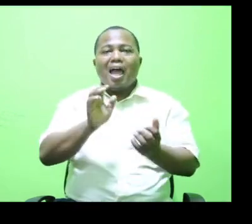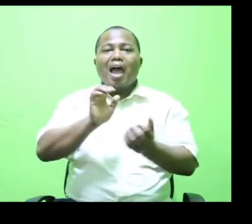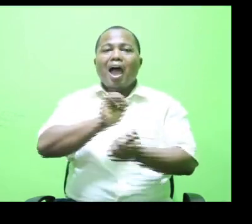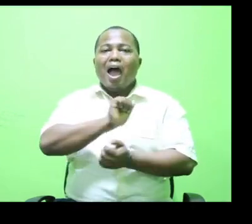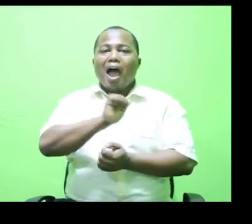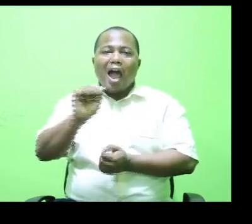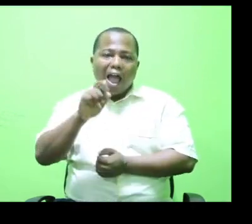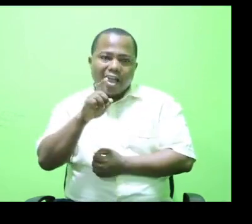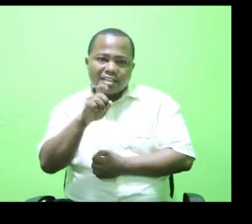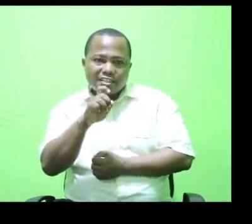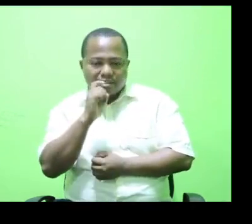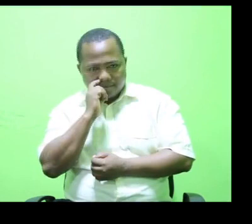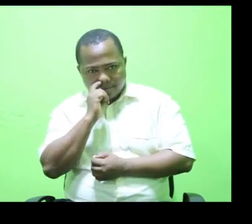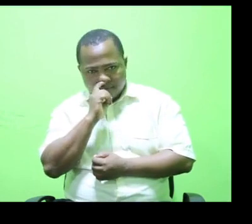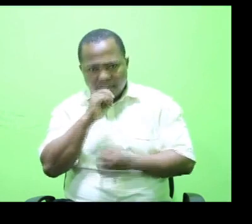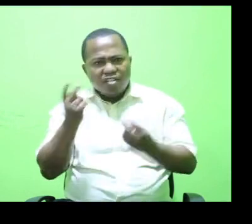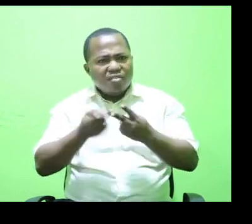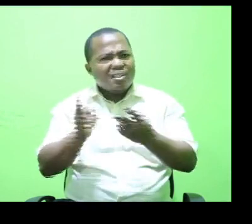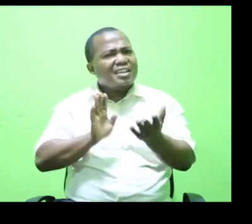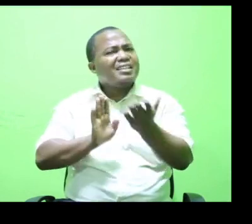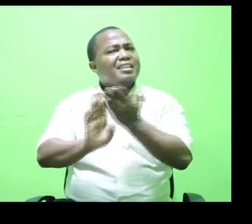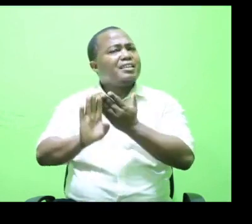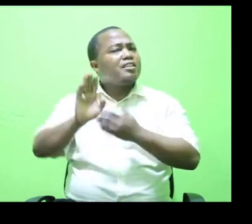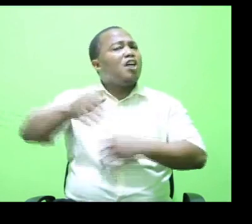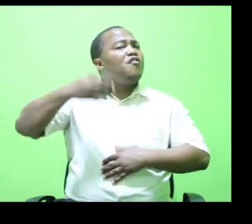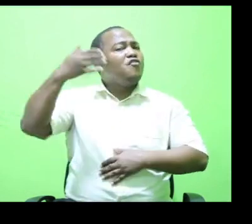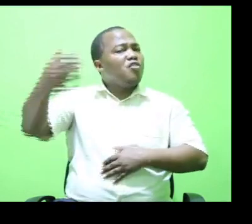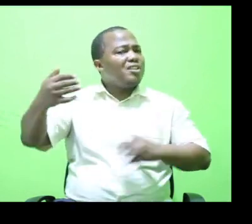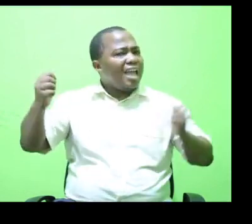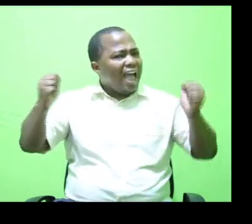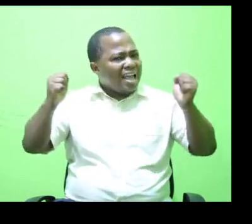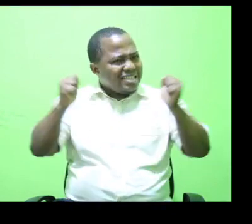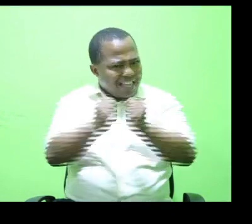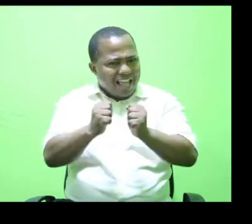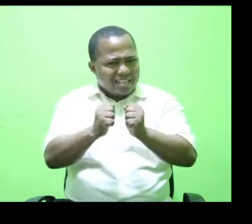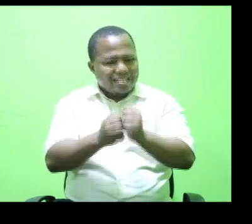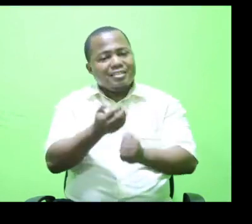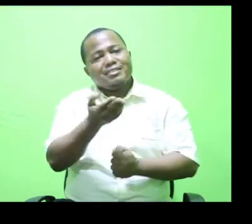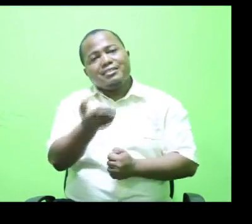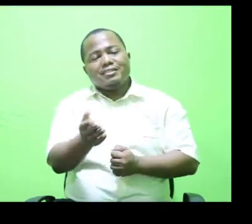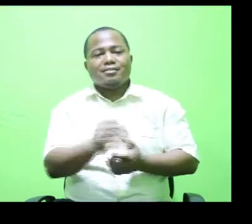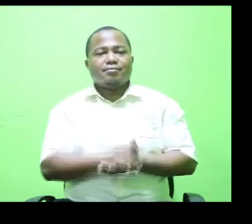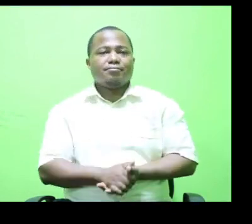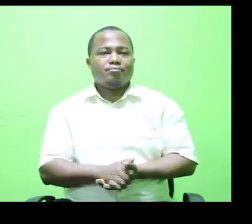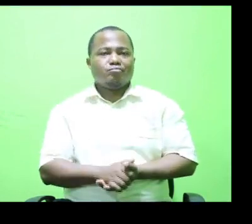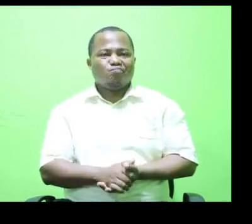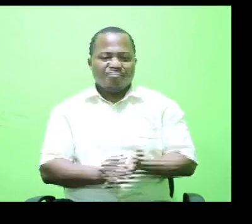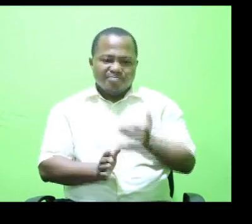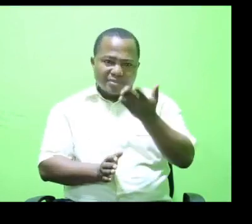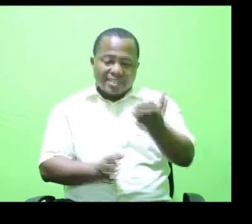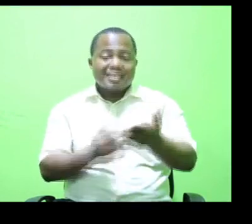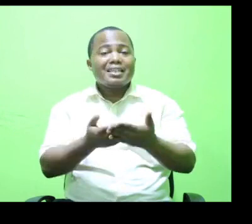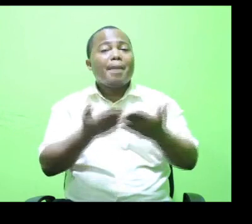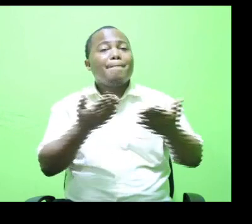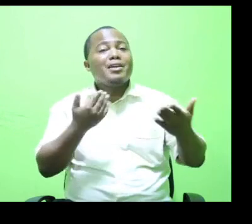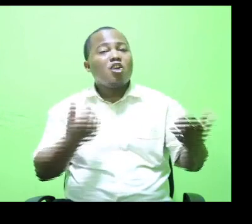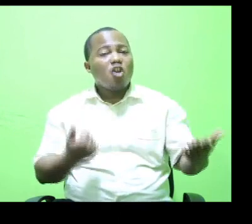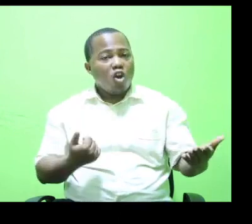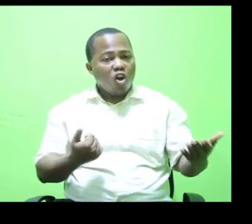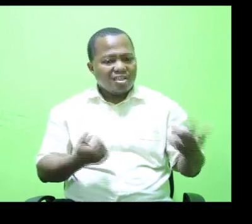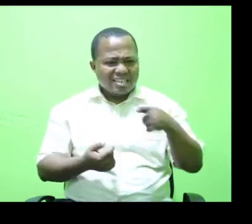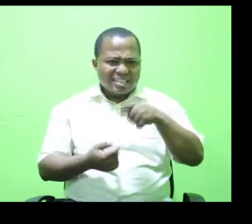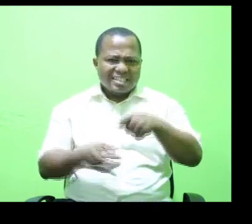antigen and also will resist future attacks of measles antigens. This is because